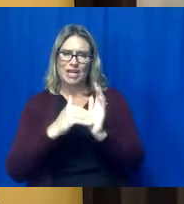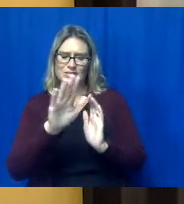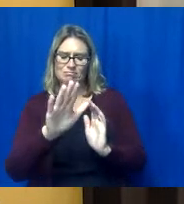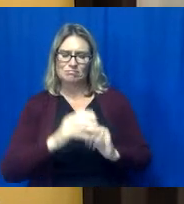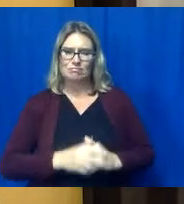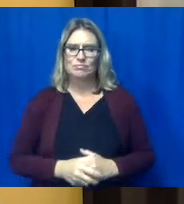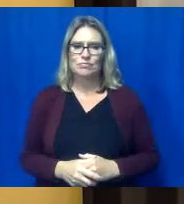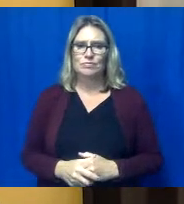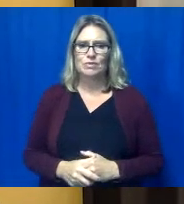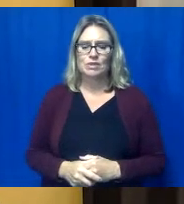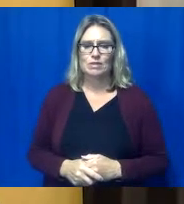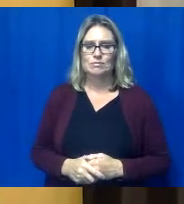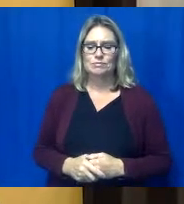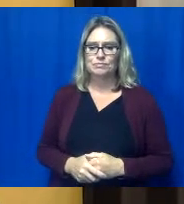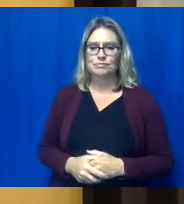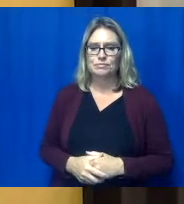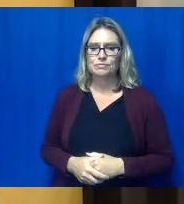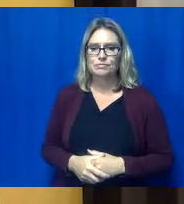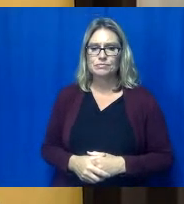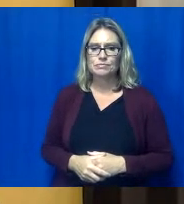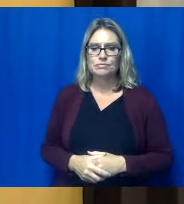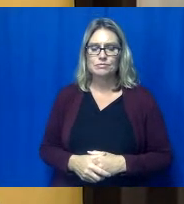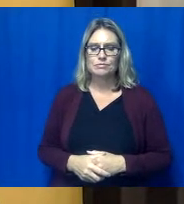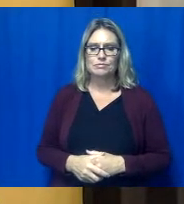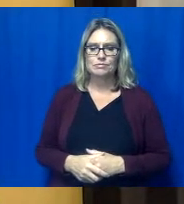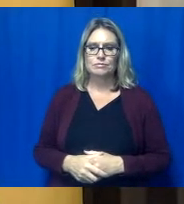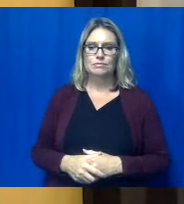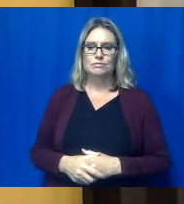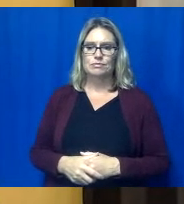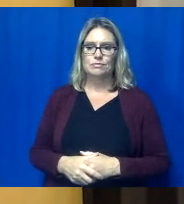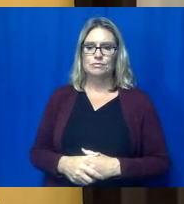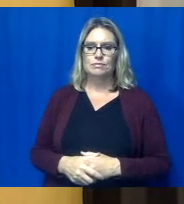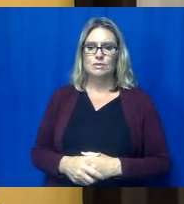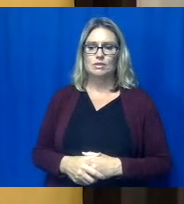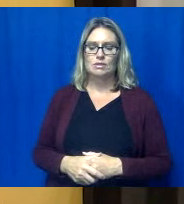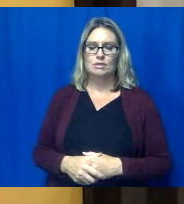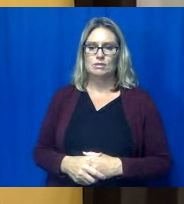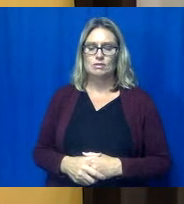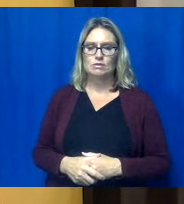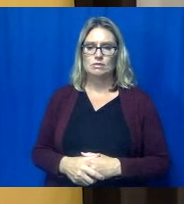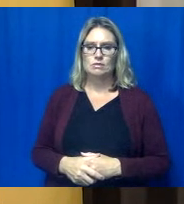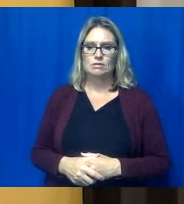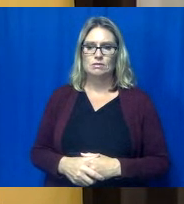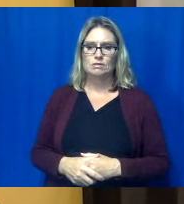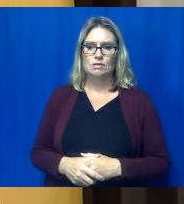Are the differences between Delta and the earlier variants, are